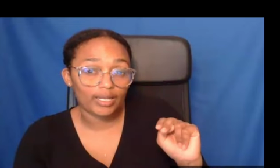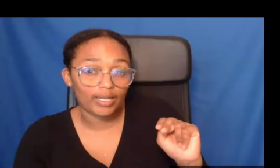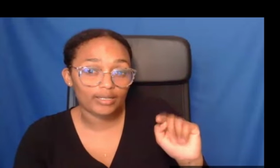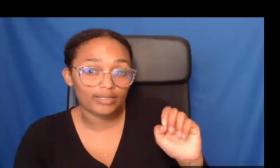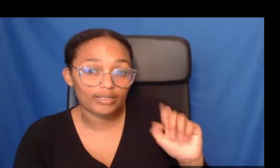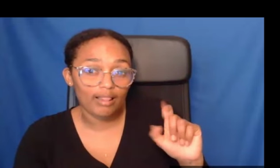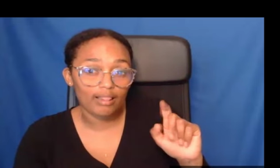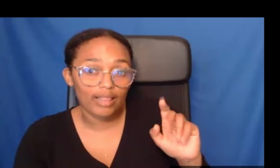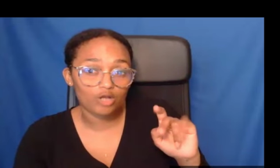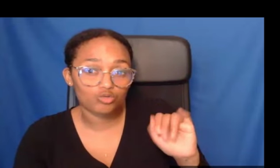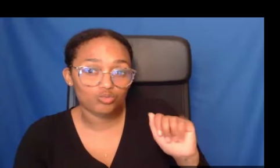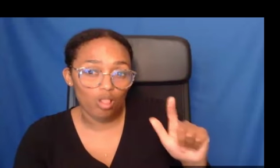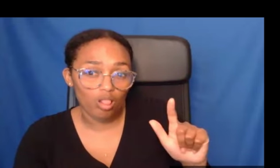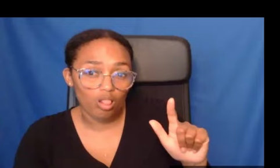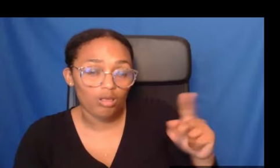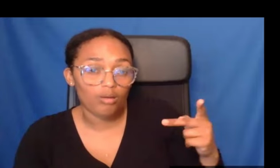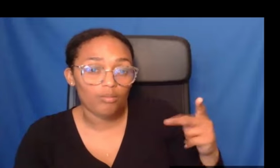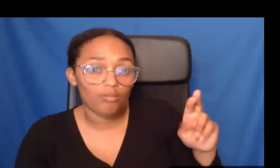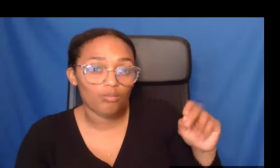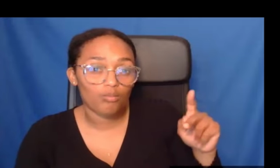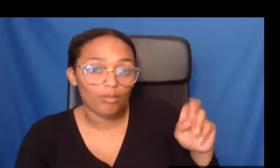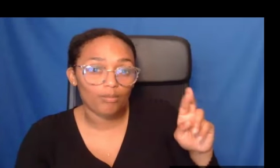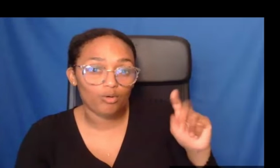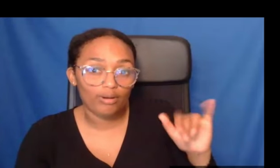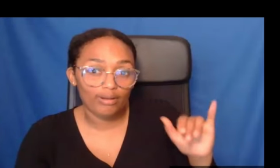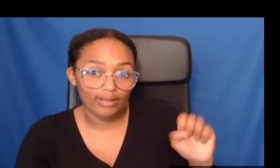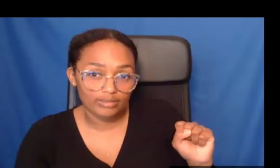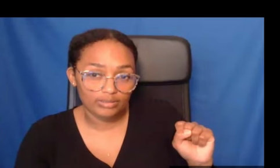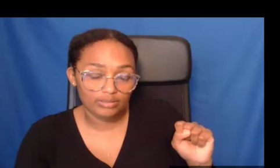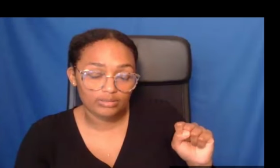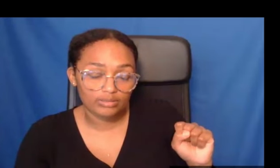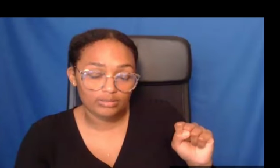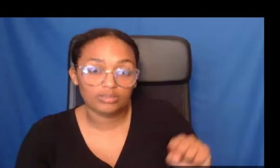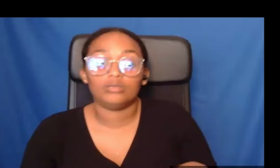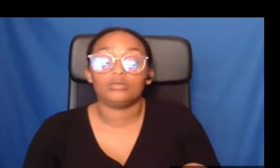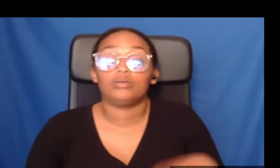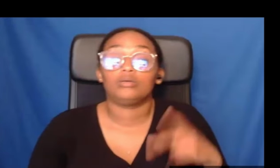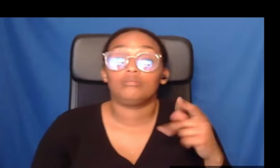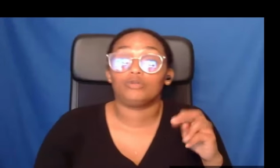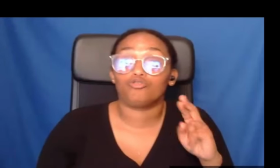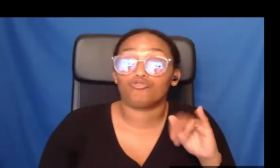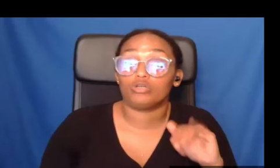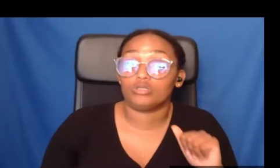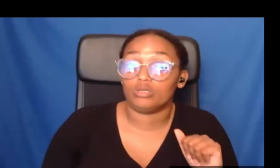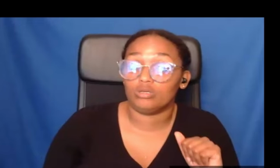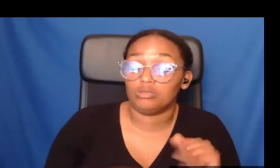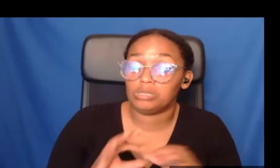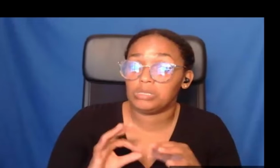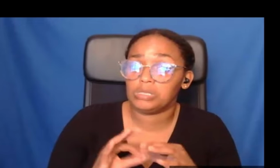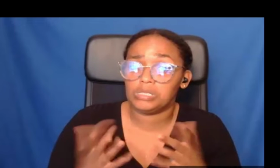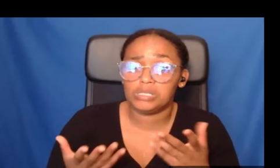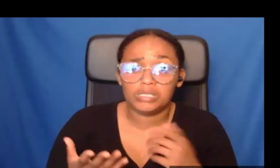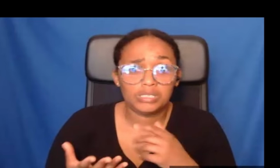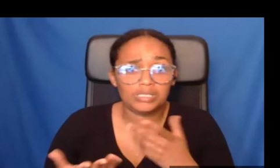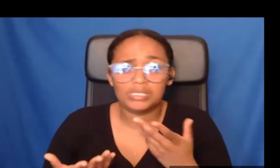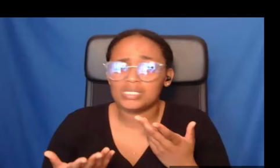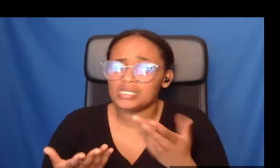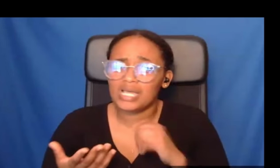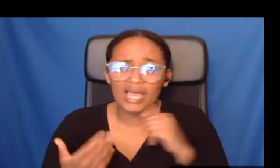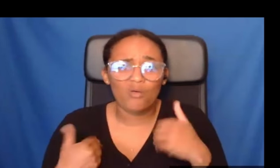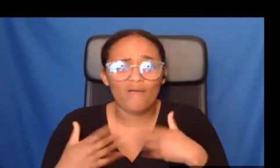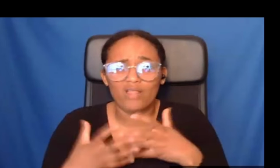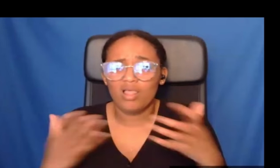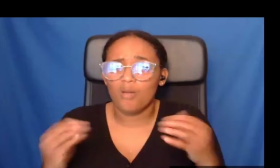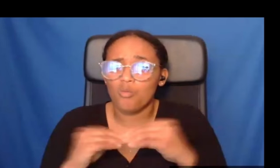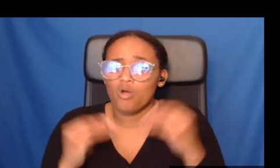Not a lot more. I'm not sure if Mary Jo has any additional information.